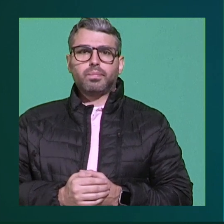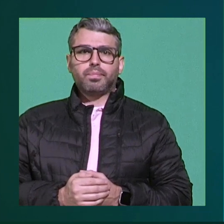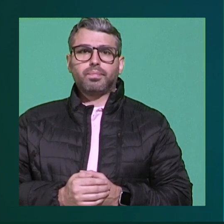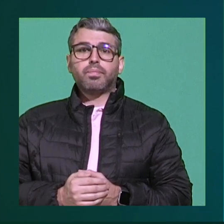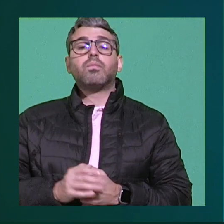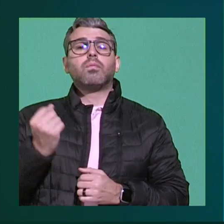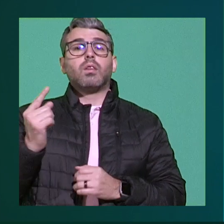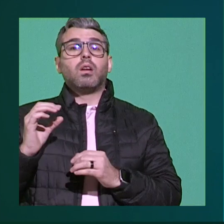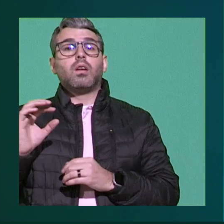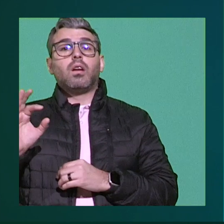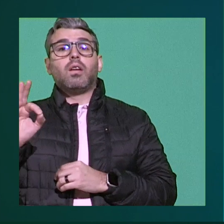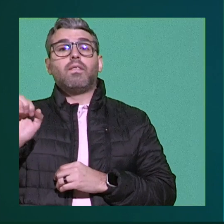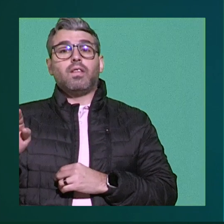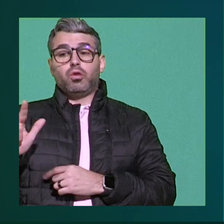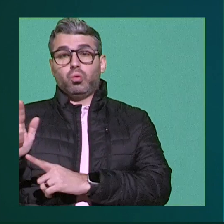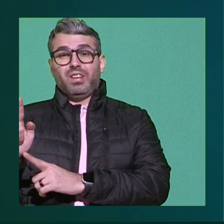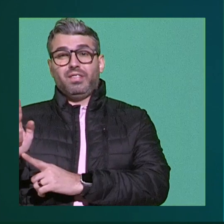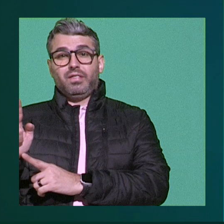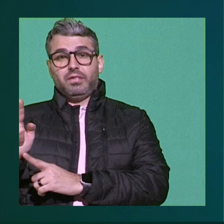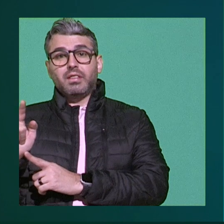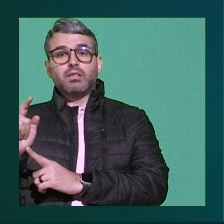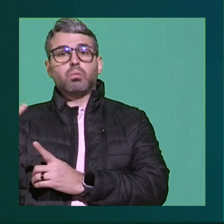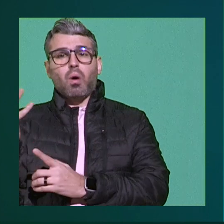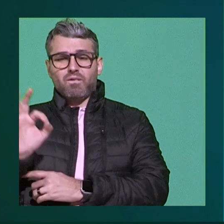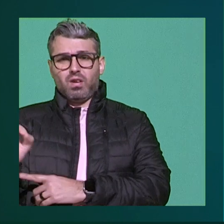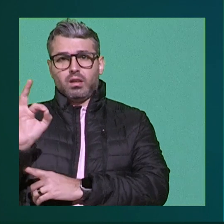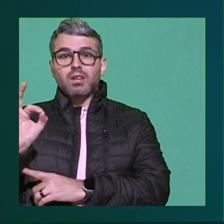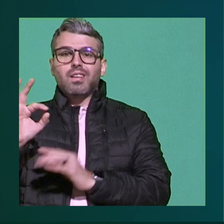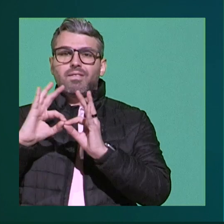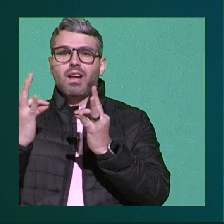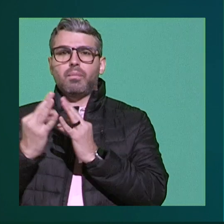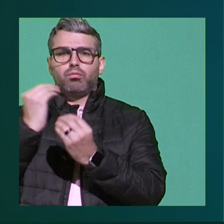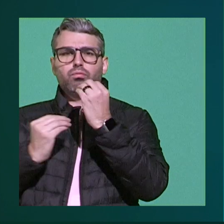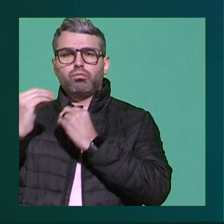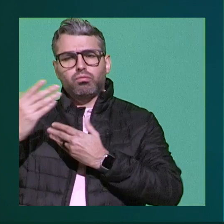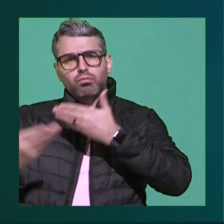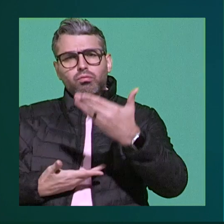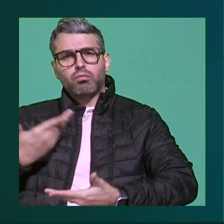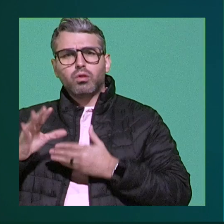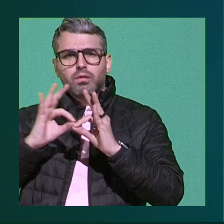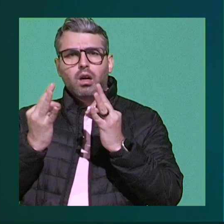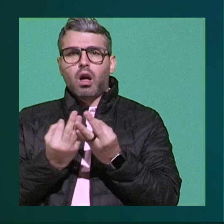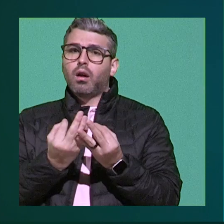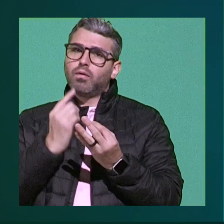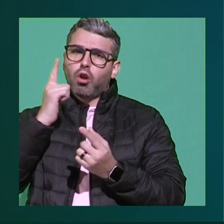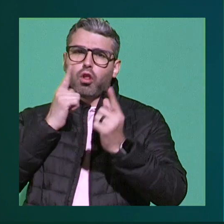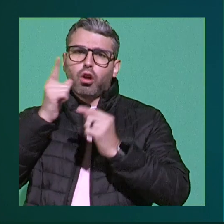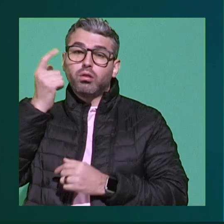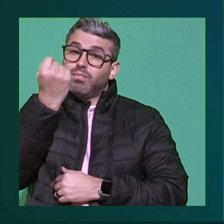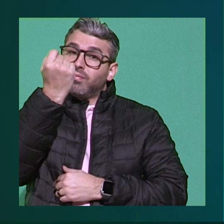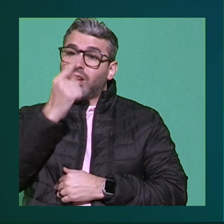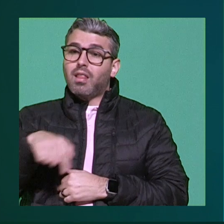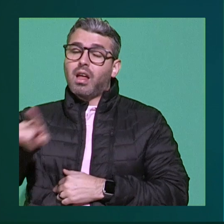Family Lunch Day is Friday, February 21st. Invite your family to come join you during lunch. Encourage your family to RSVP on the